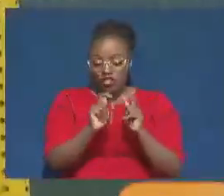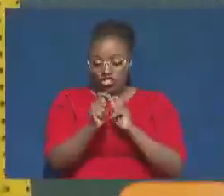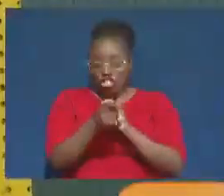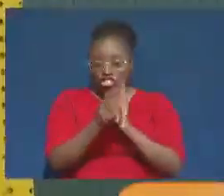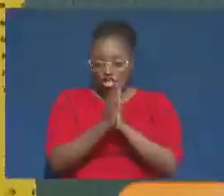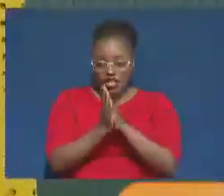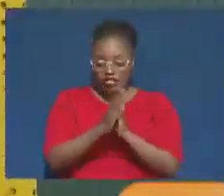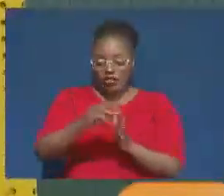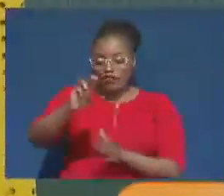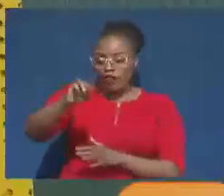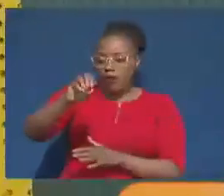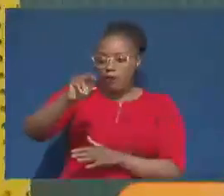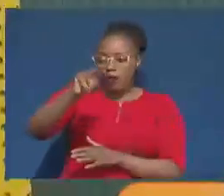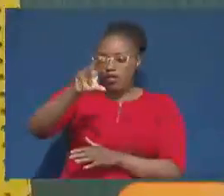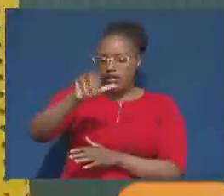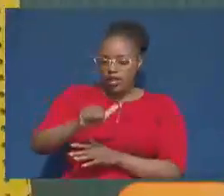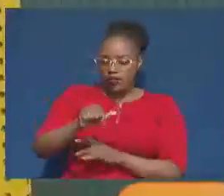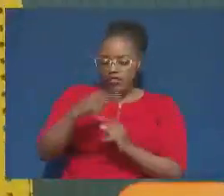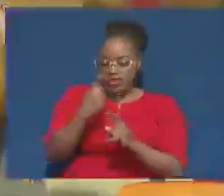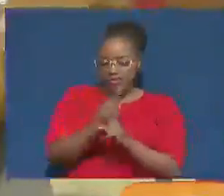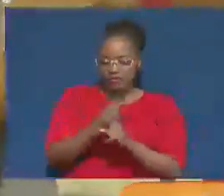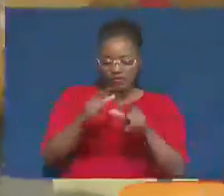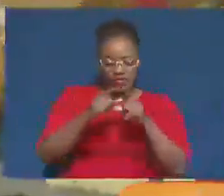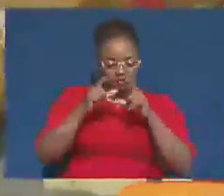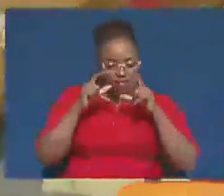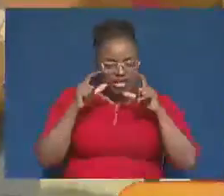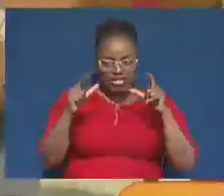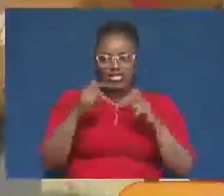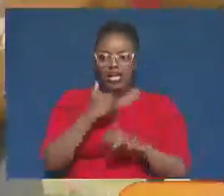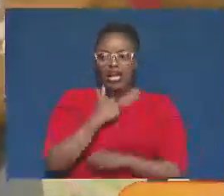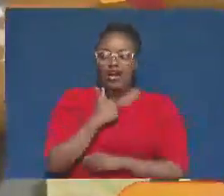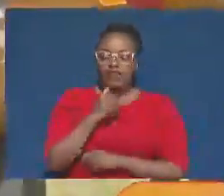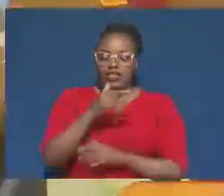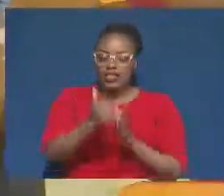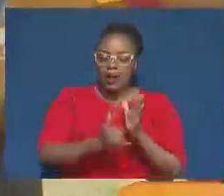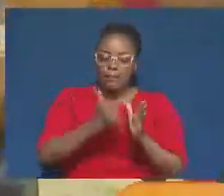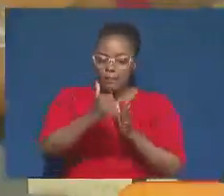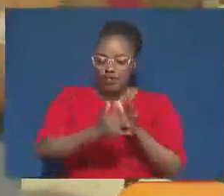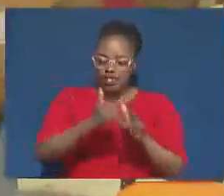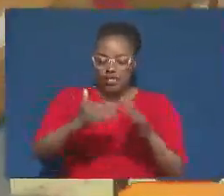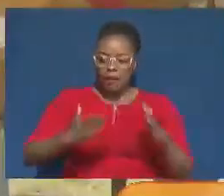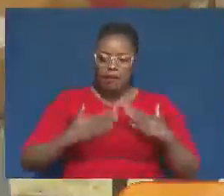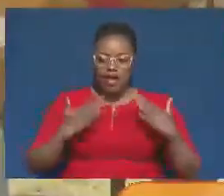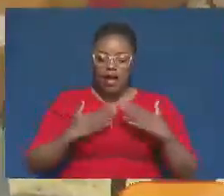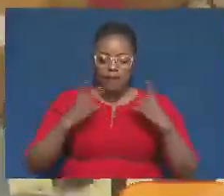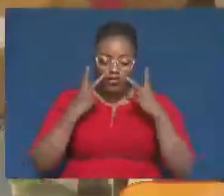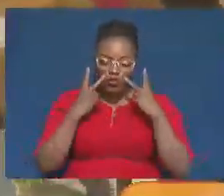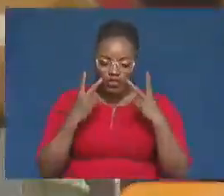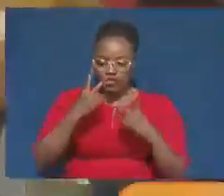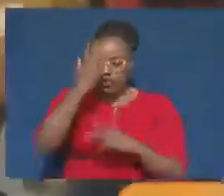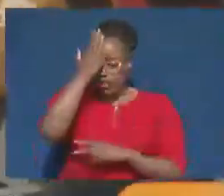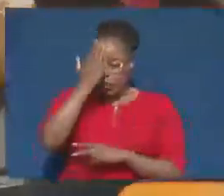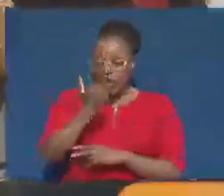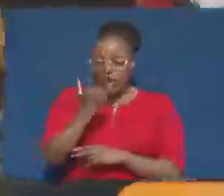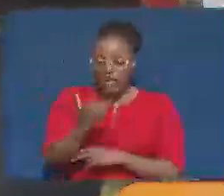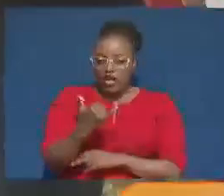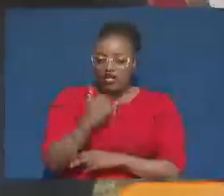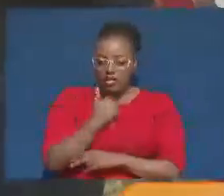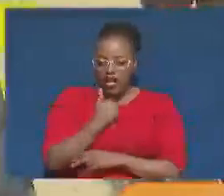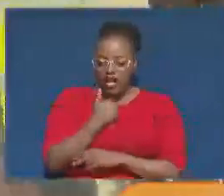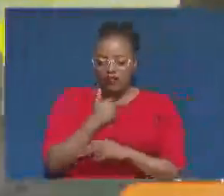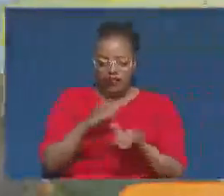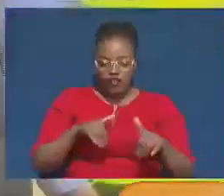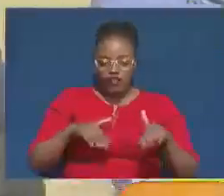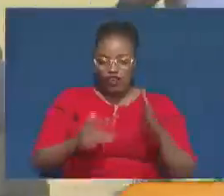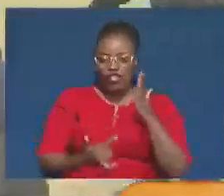For Monica, the difference is life-changing. This machine, nimefurahi sana kuona. Kwa sababu sasa inaenda na